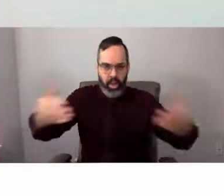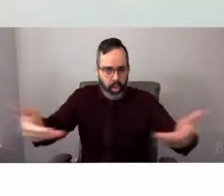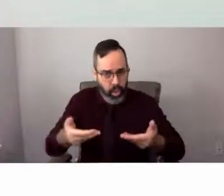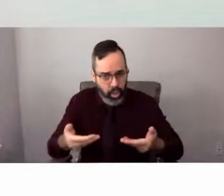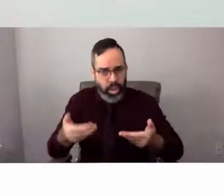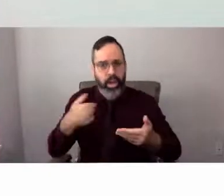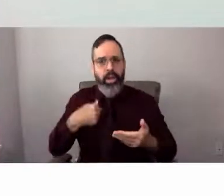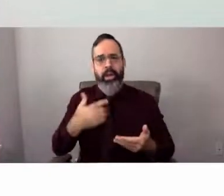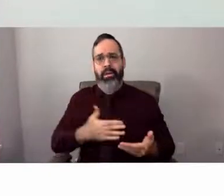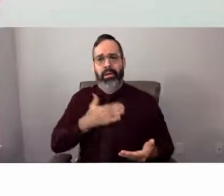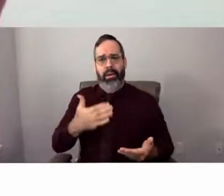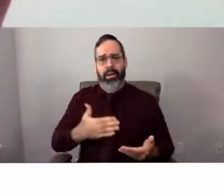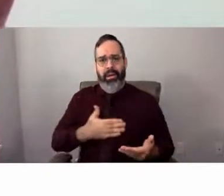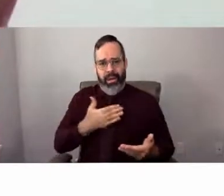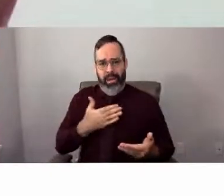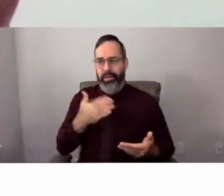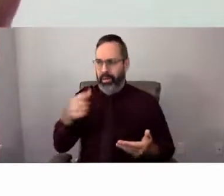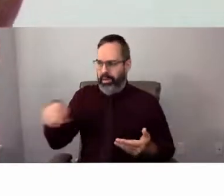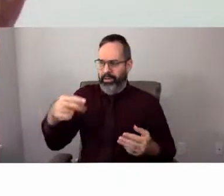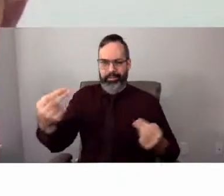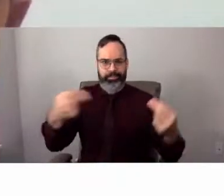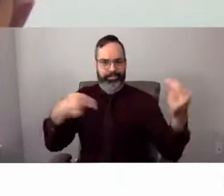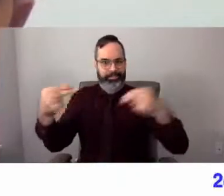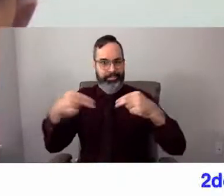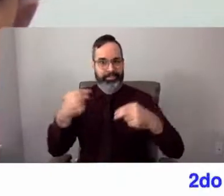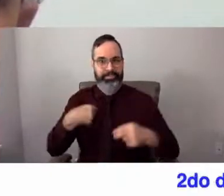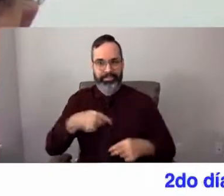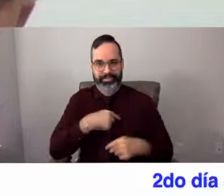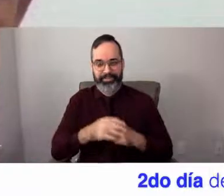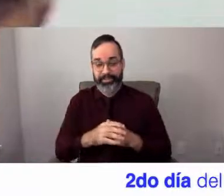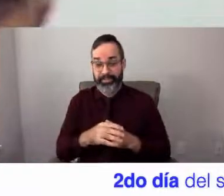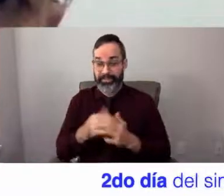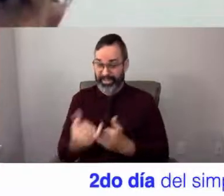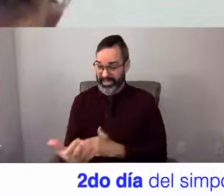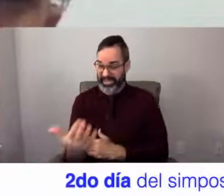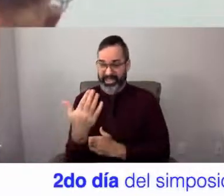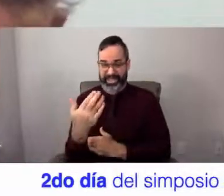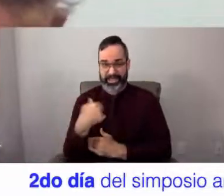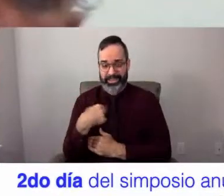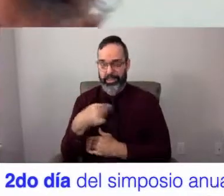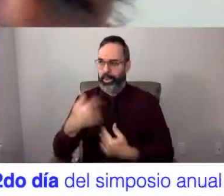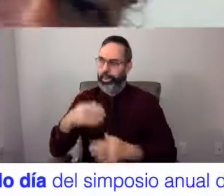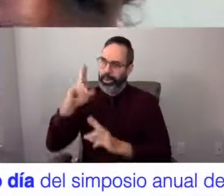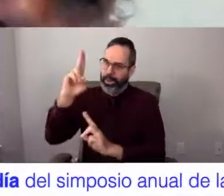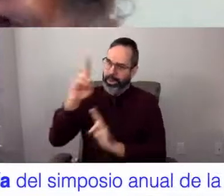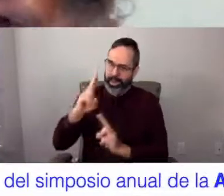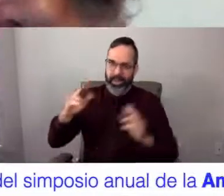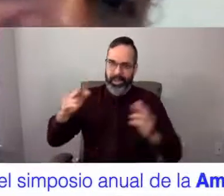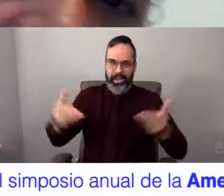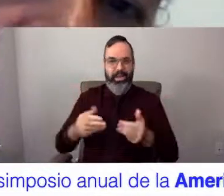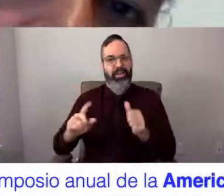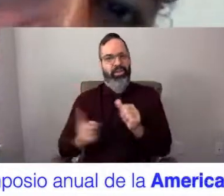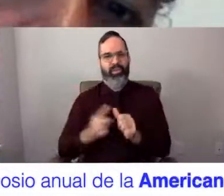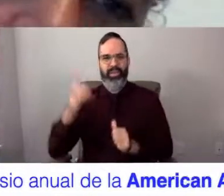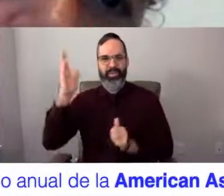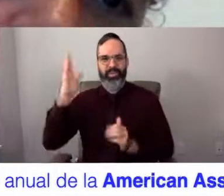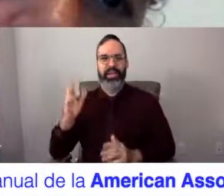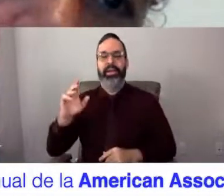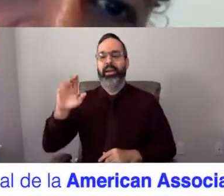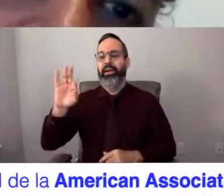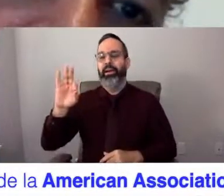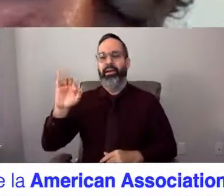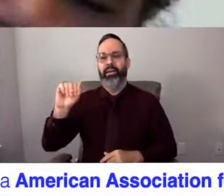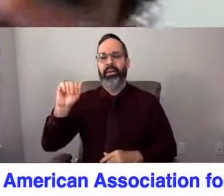they have been able to join us. This morning, I have the honor of introducing the first speaker, which is Fabiola